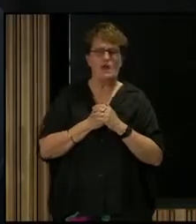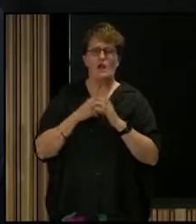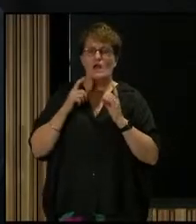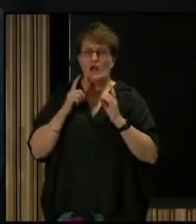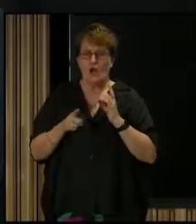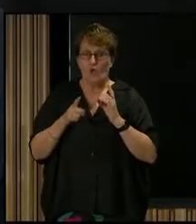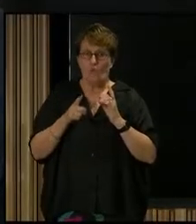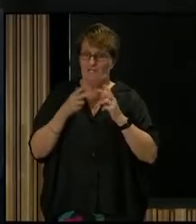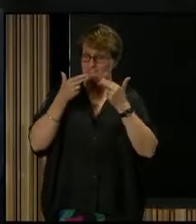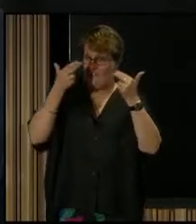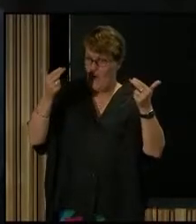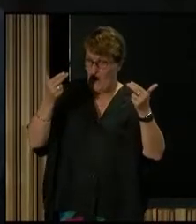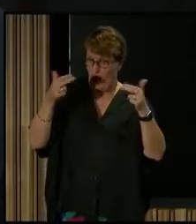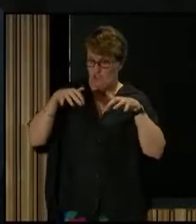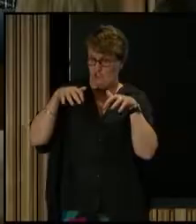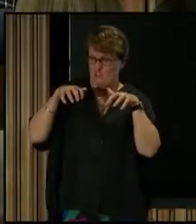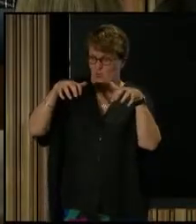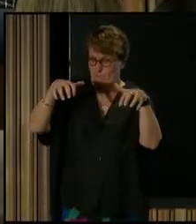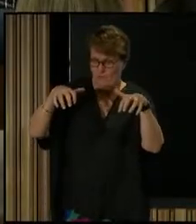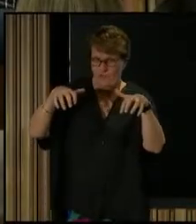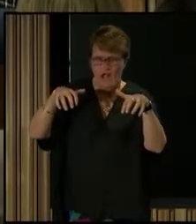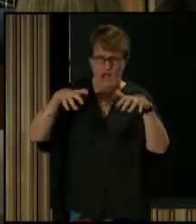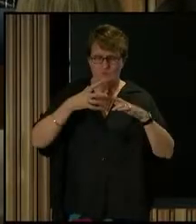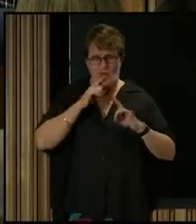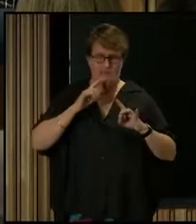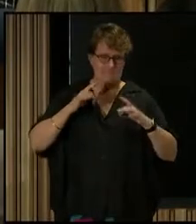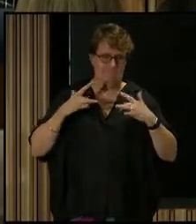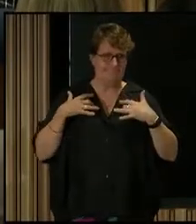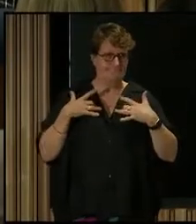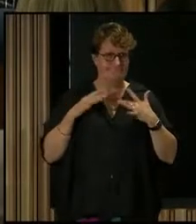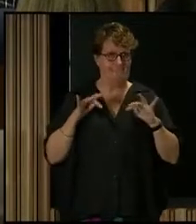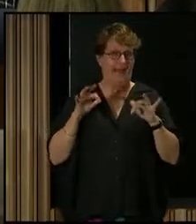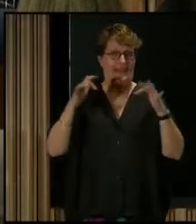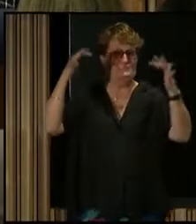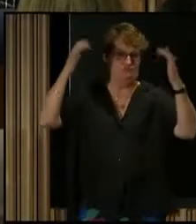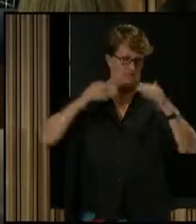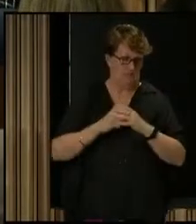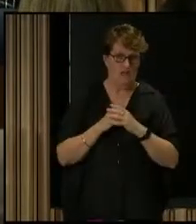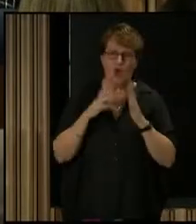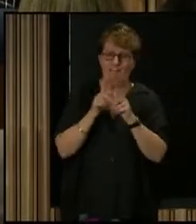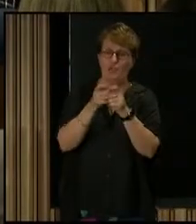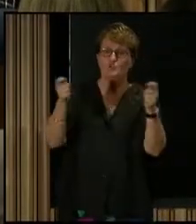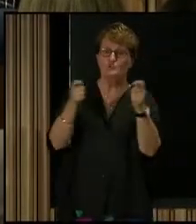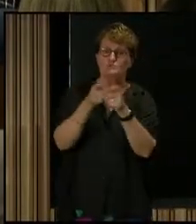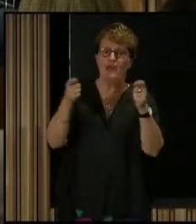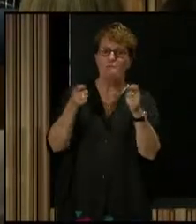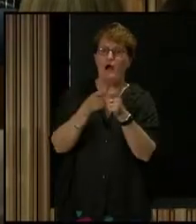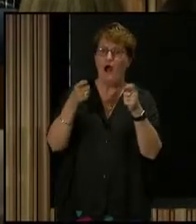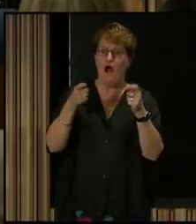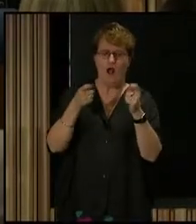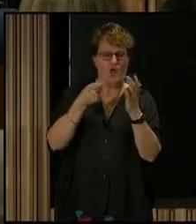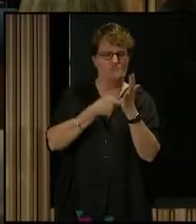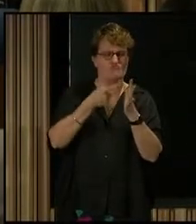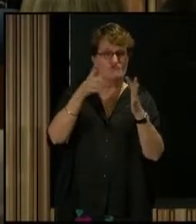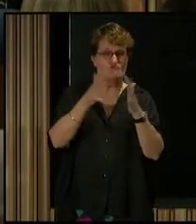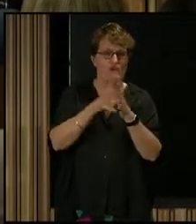And we did the song that night, and it was electric. Yeah. And it just so happened that a big newspaper reviewer was there that evening, and there were really